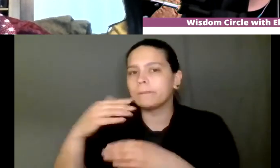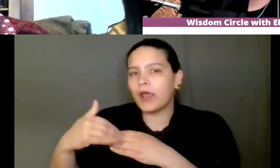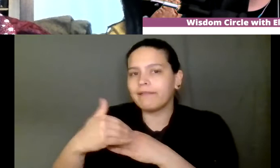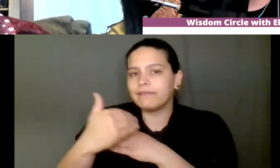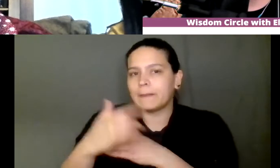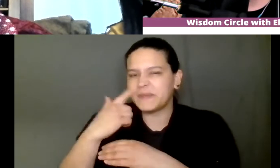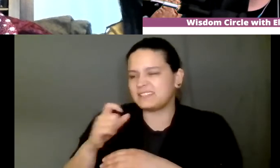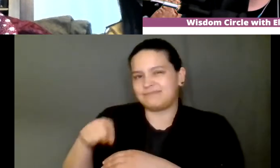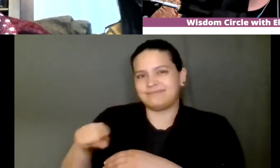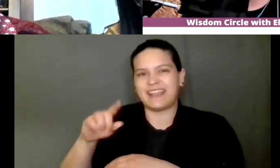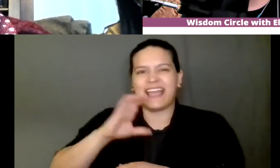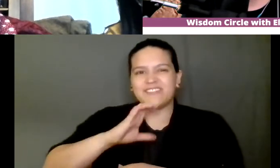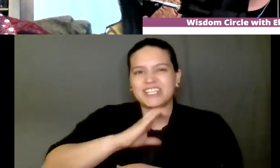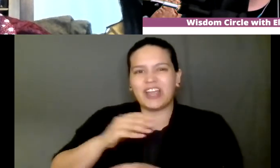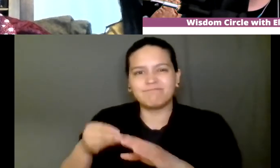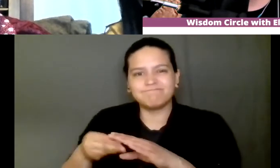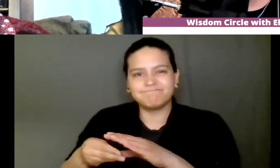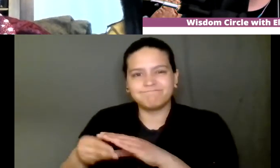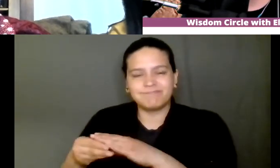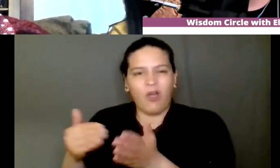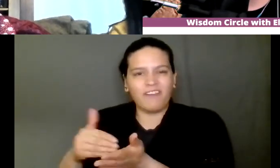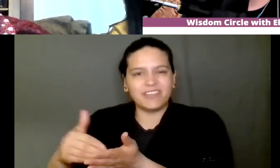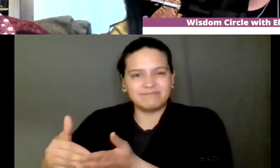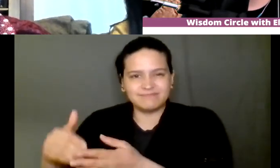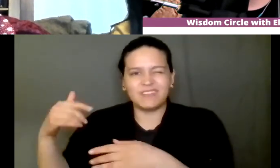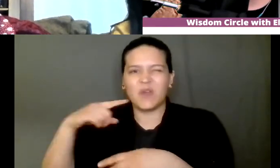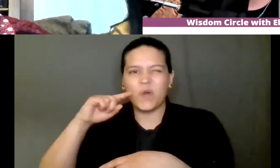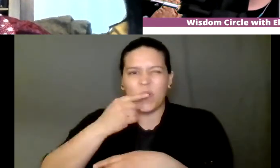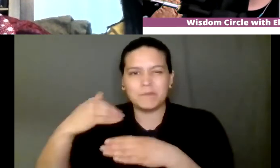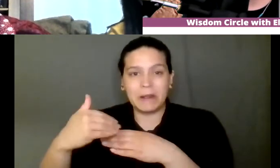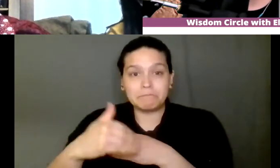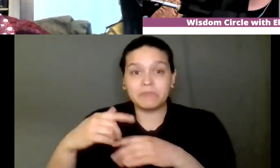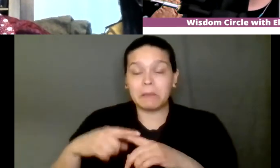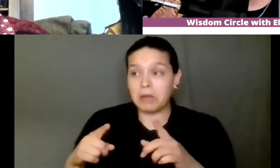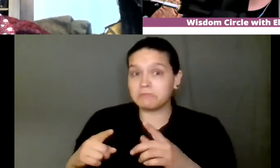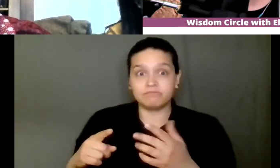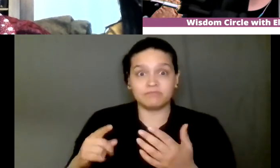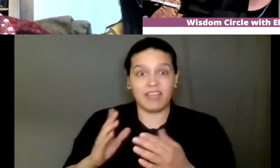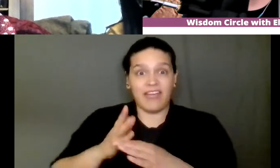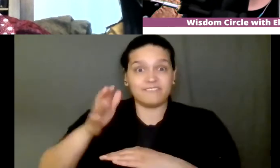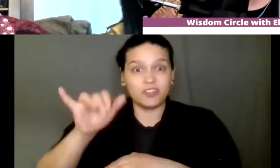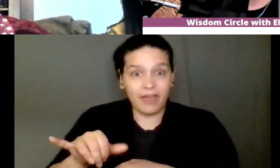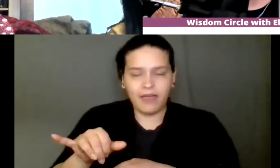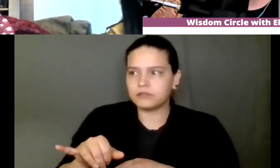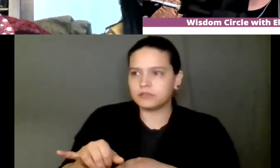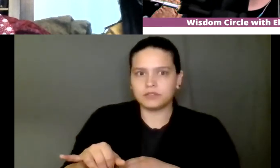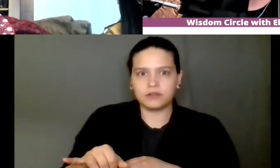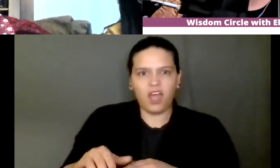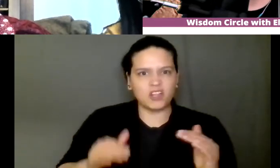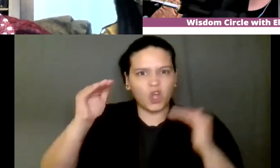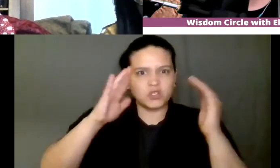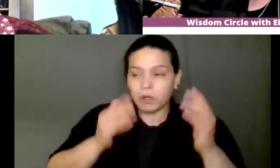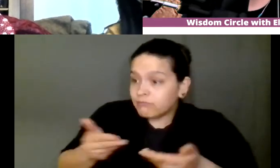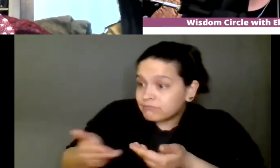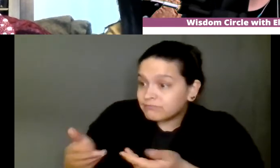from there on, I guess they just invited her into the class to be part of it, but she would just sit on the side, just watch what